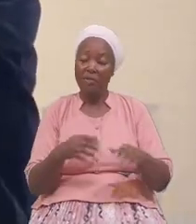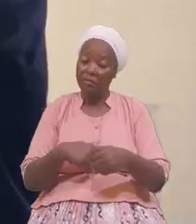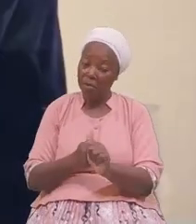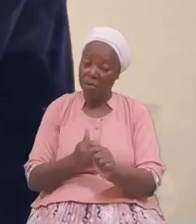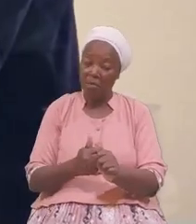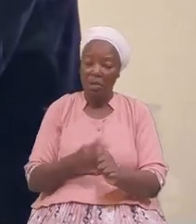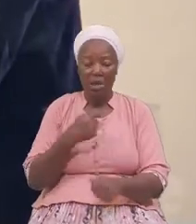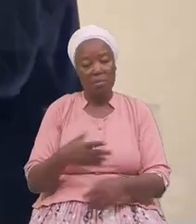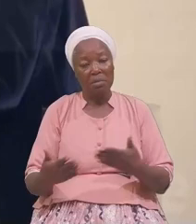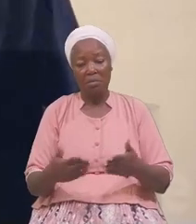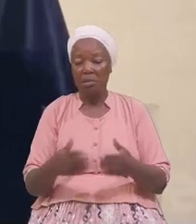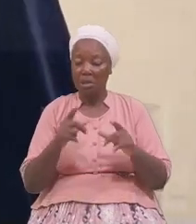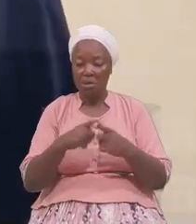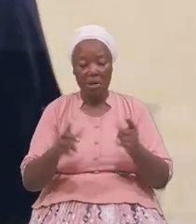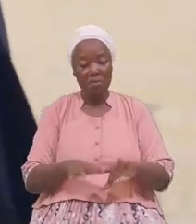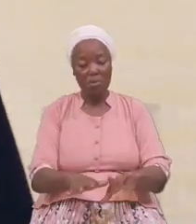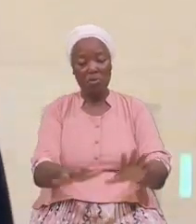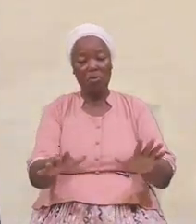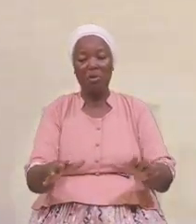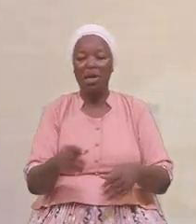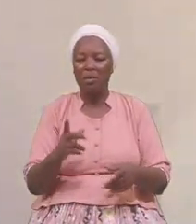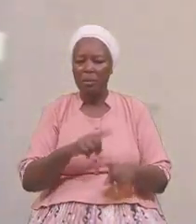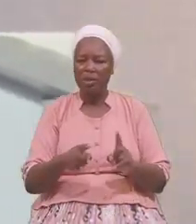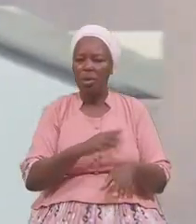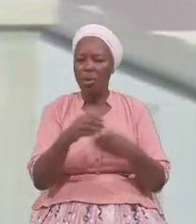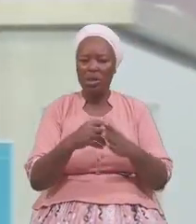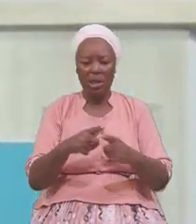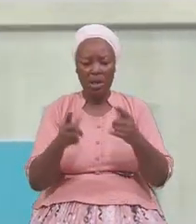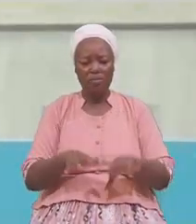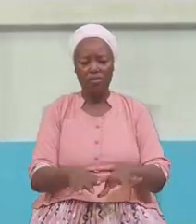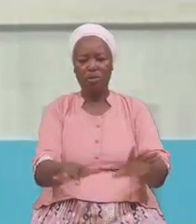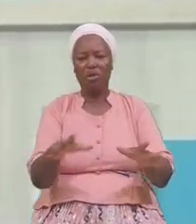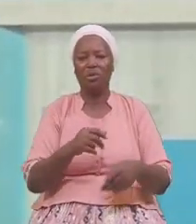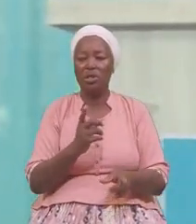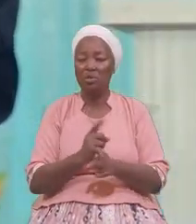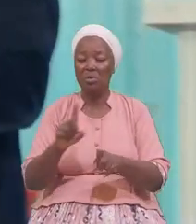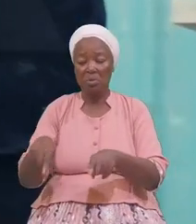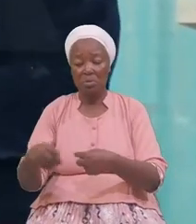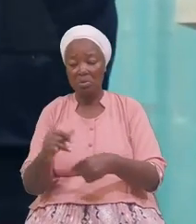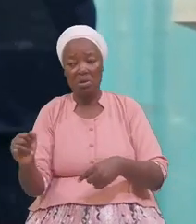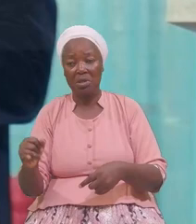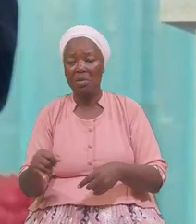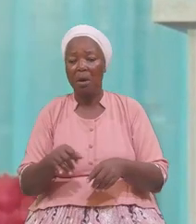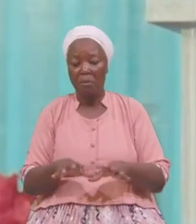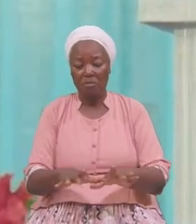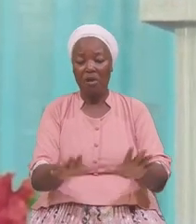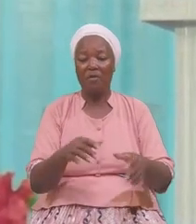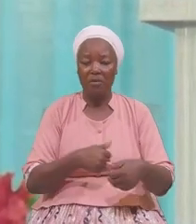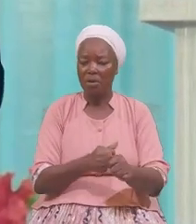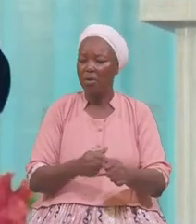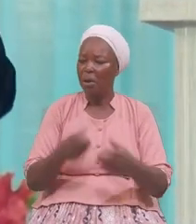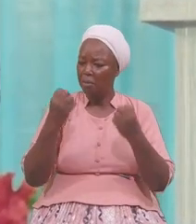great multitude, but all the great multitude, they are just going, multitude, what do you